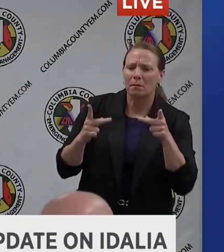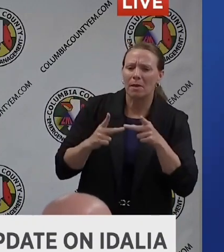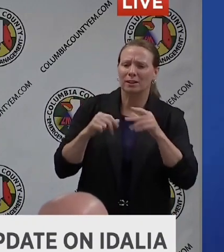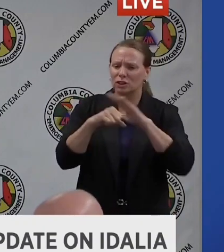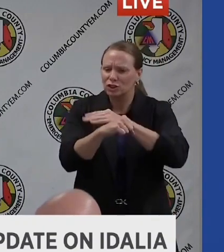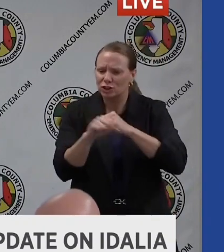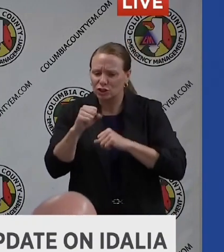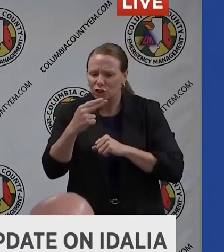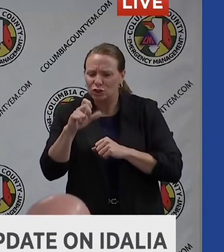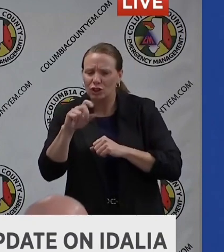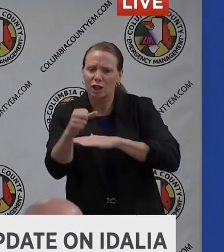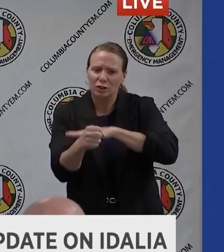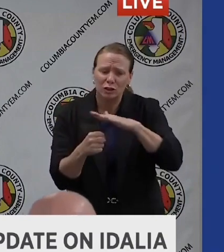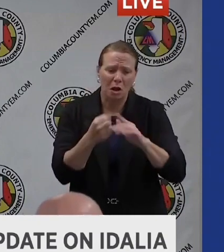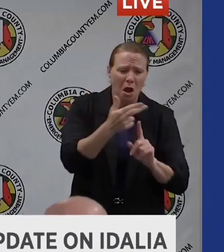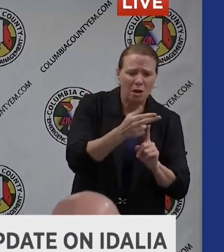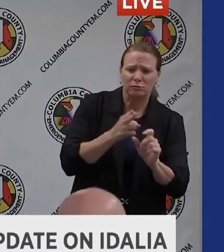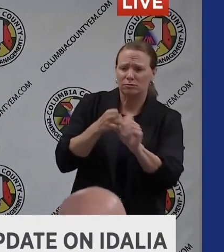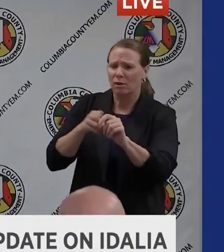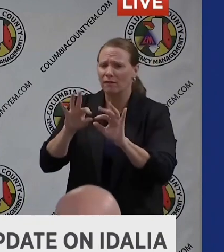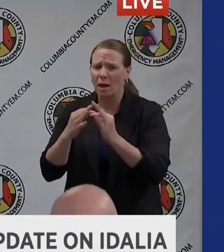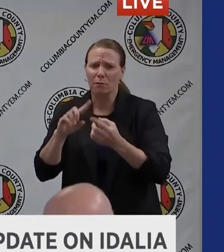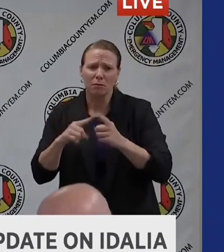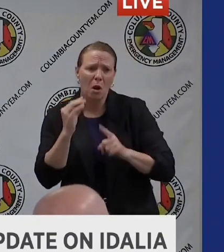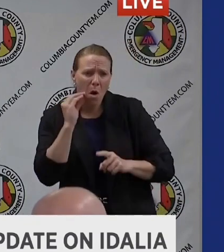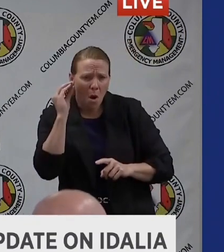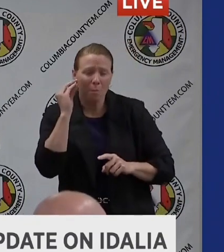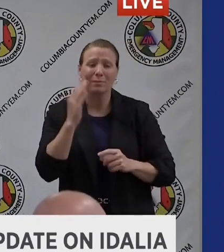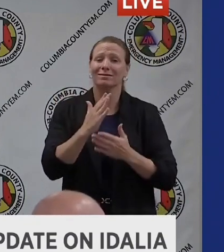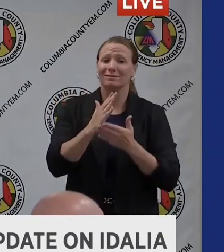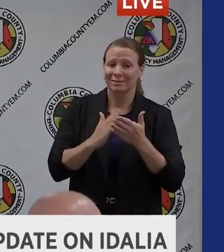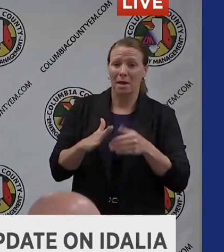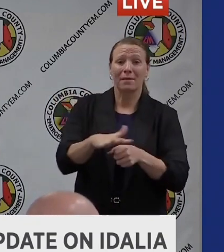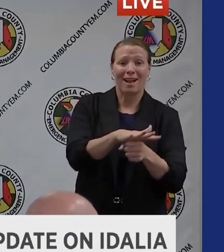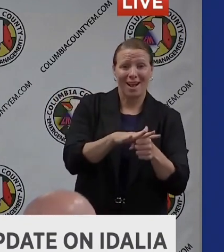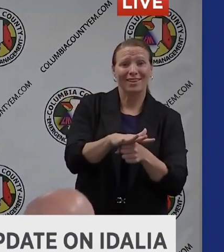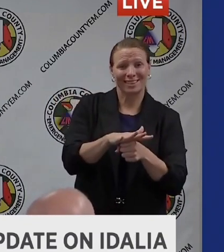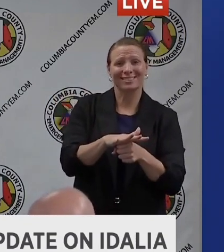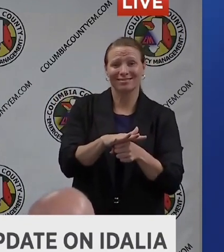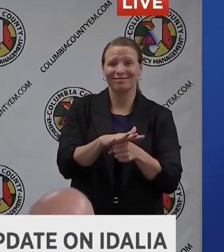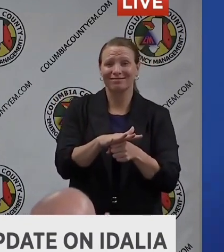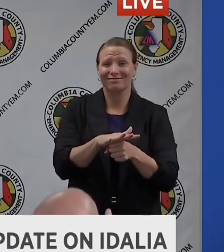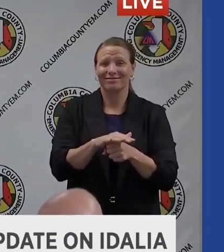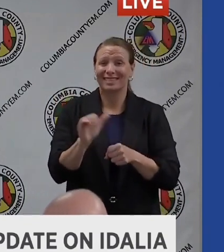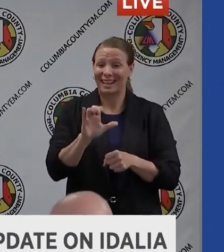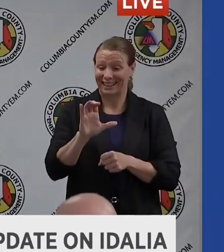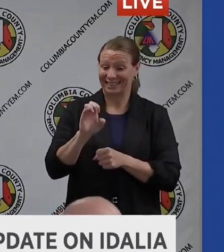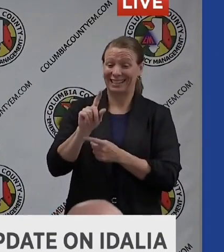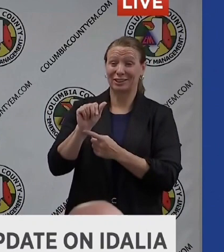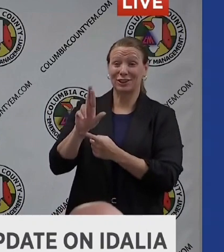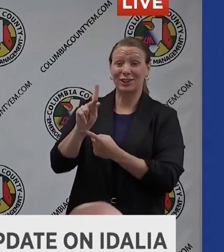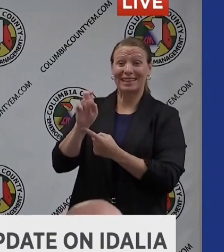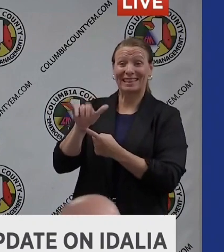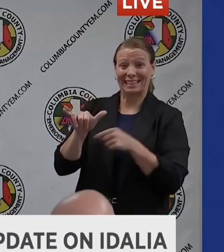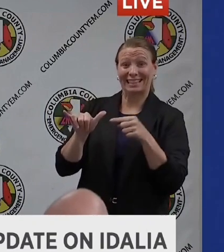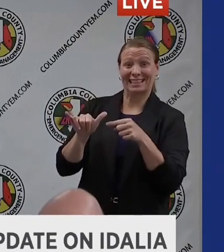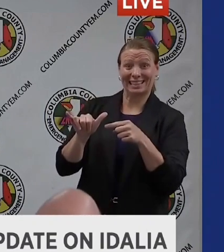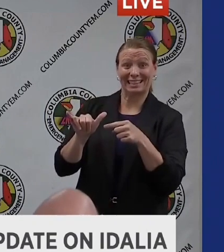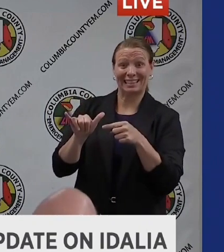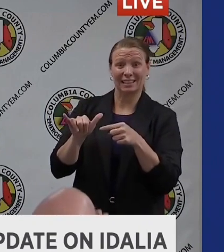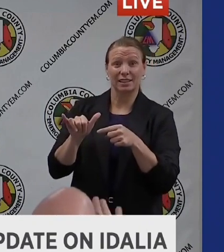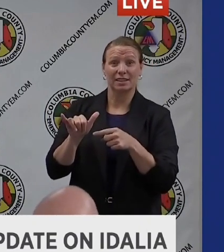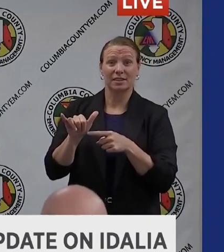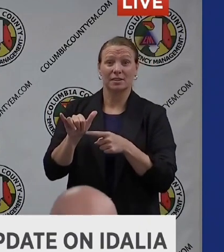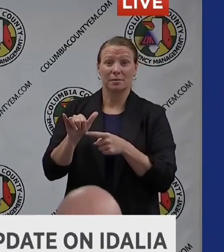to your place. But in some of these areas, like a Cedar Key, some of these others, along the Big